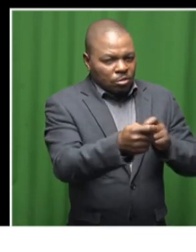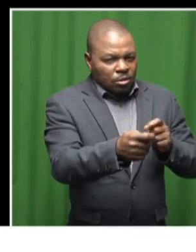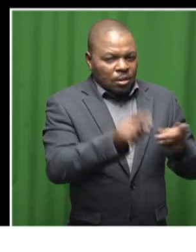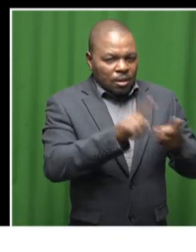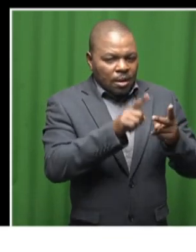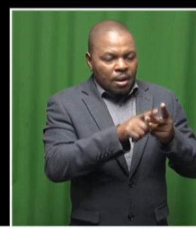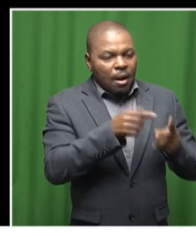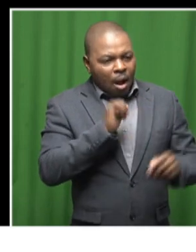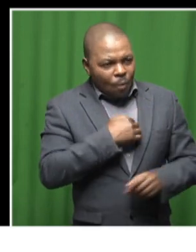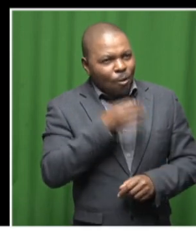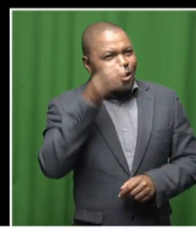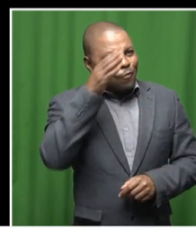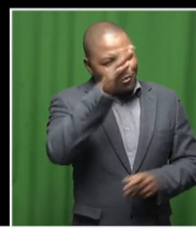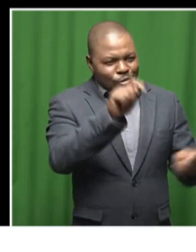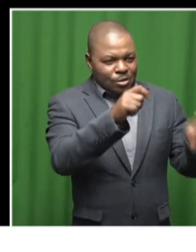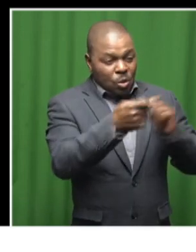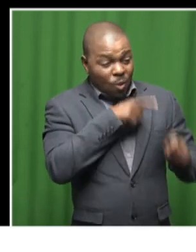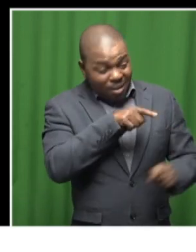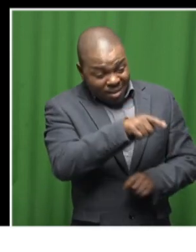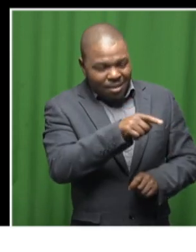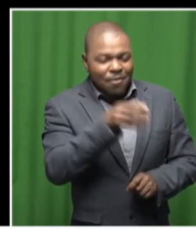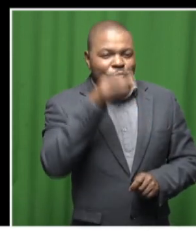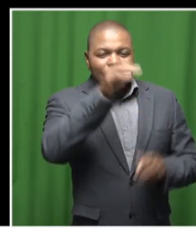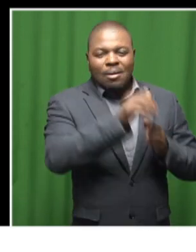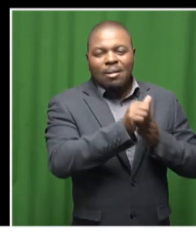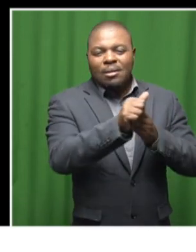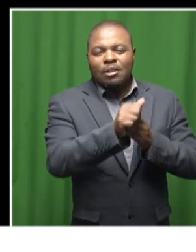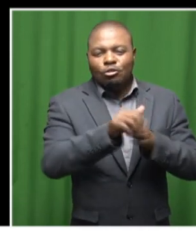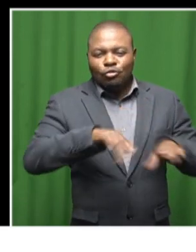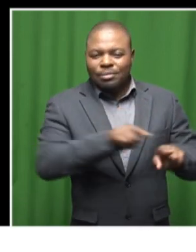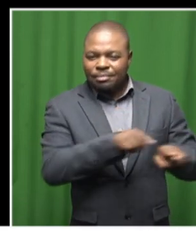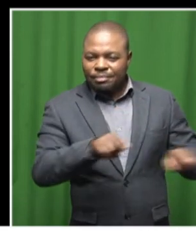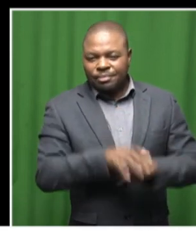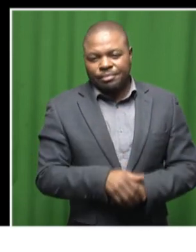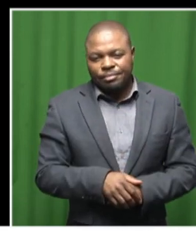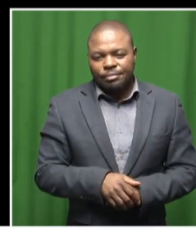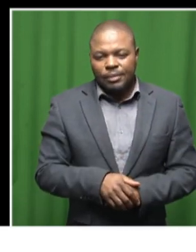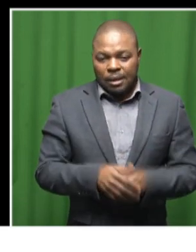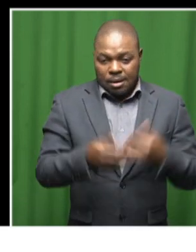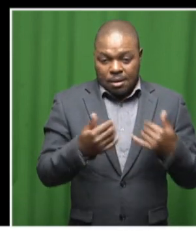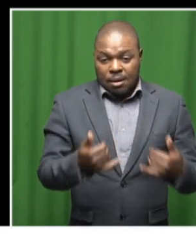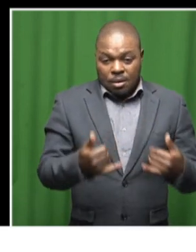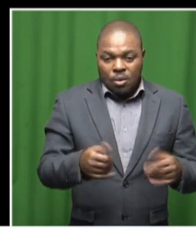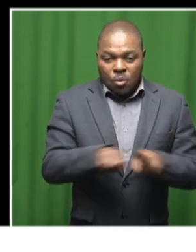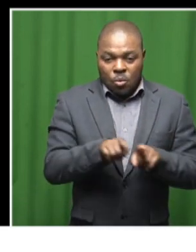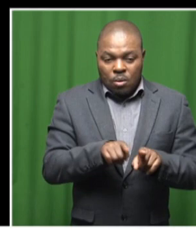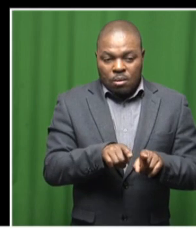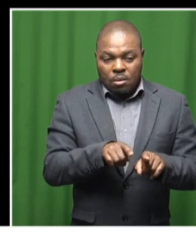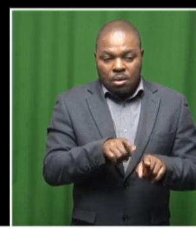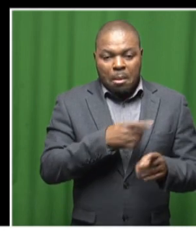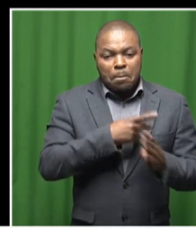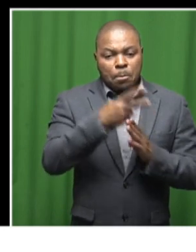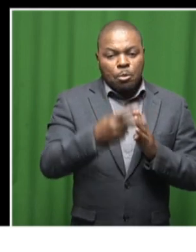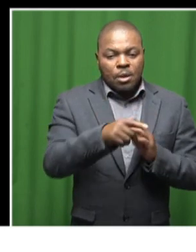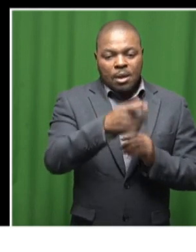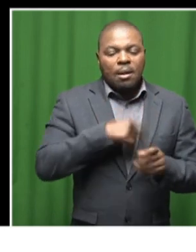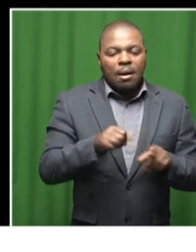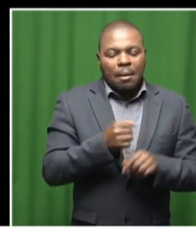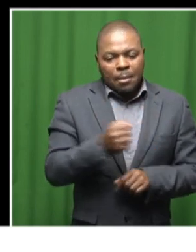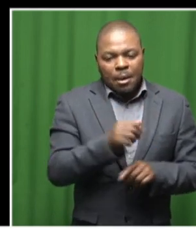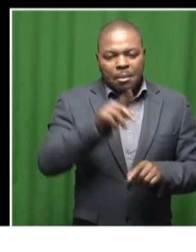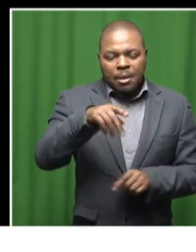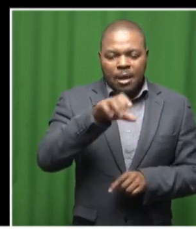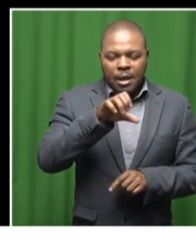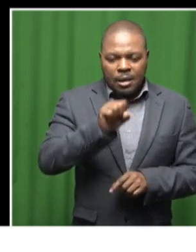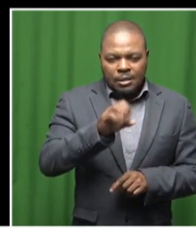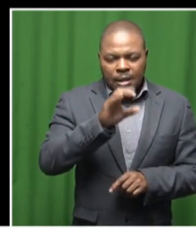our future, because these are our future leaders. So it's us in for now, because it has been a pilot. We've worked with PSFA,